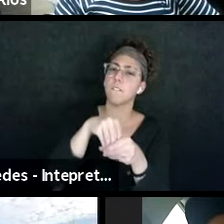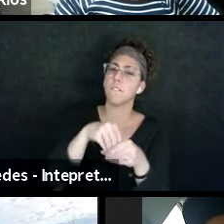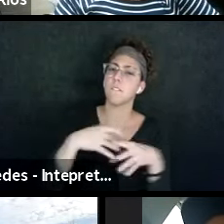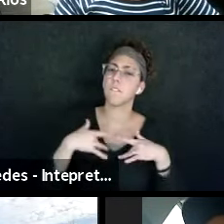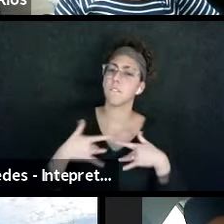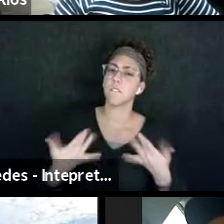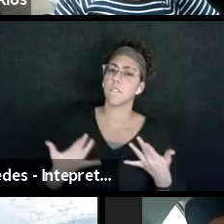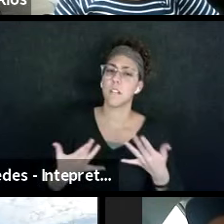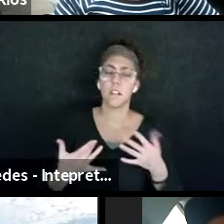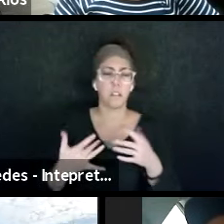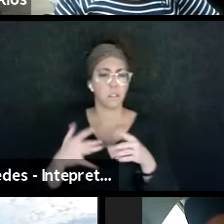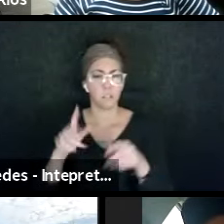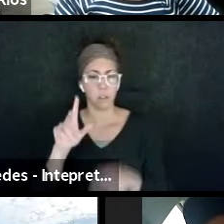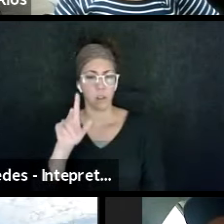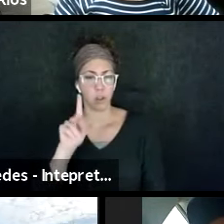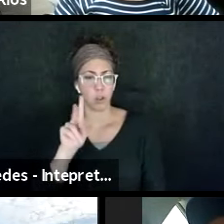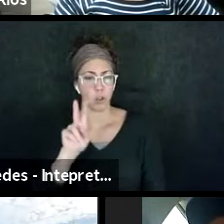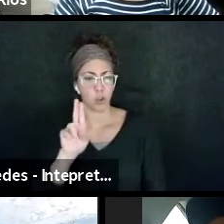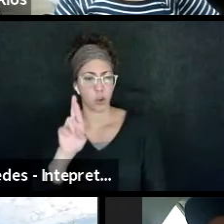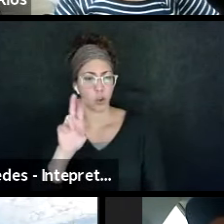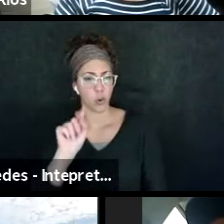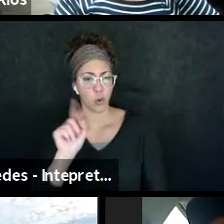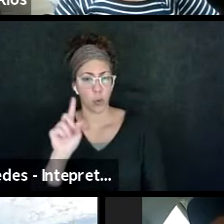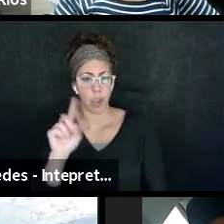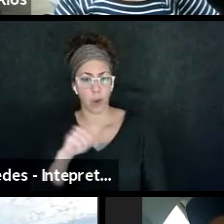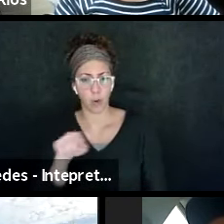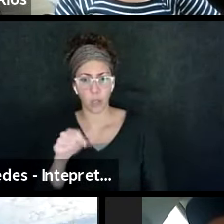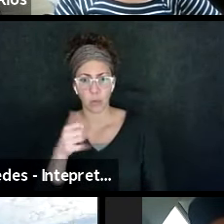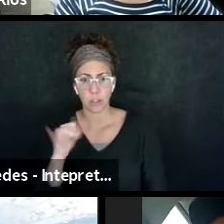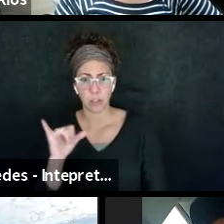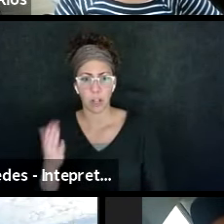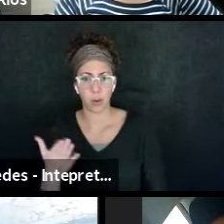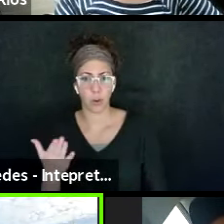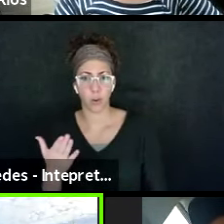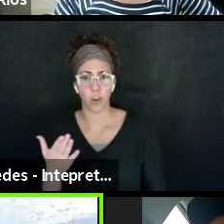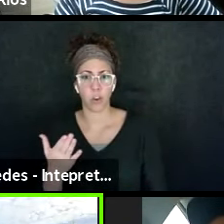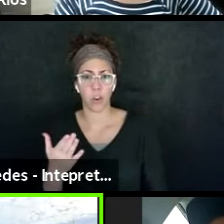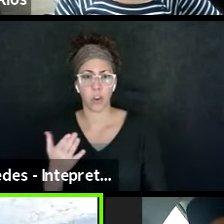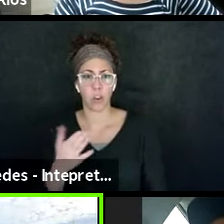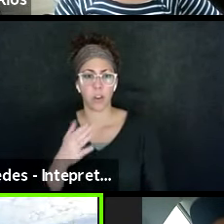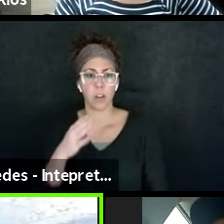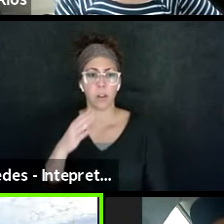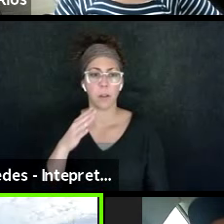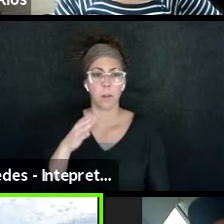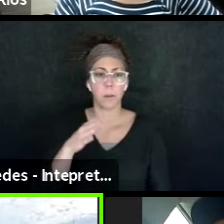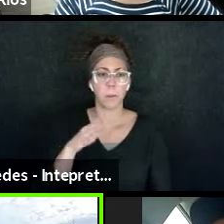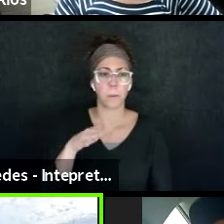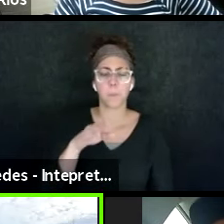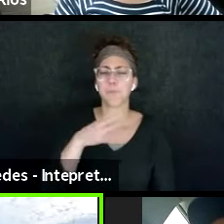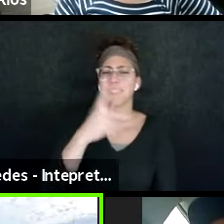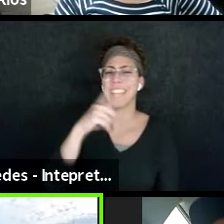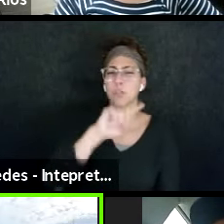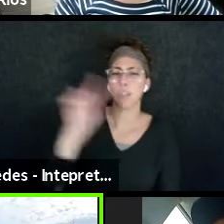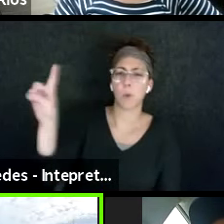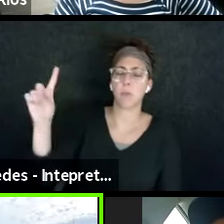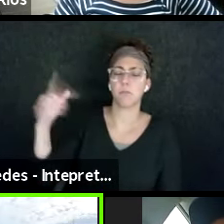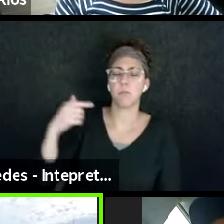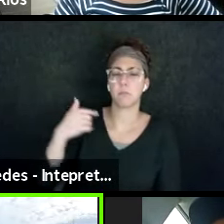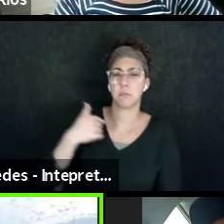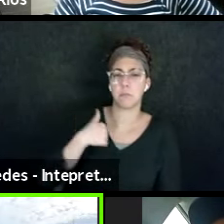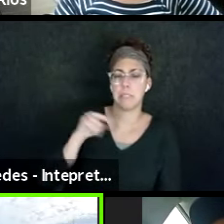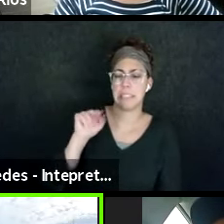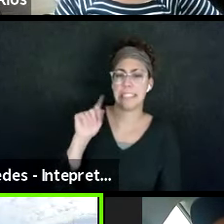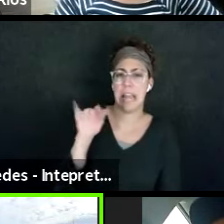Kurt, are you still with us? Can you answer that question? He had to step away for a second, so I don't think he's come back, but this is Natalie. So I'll put